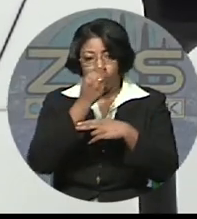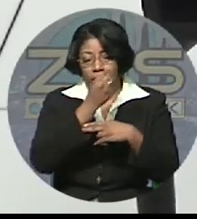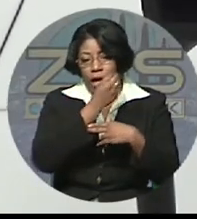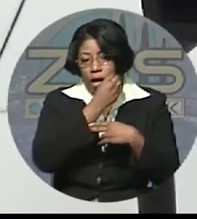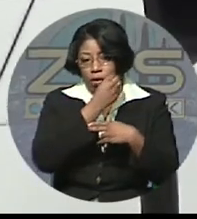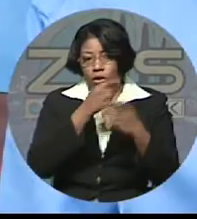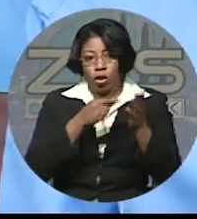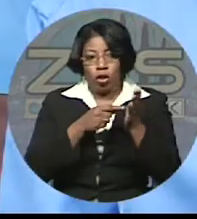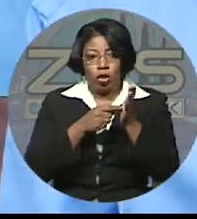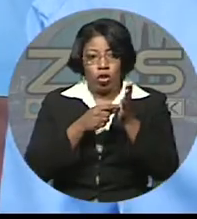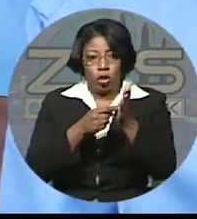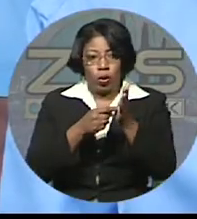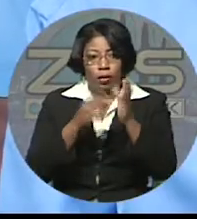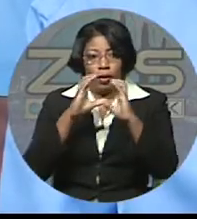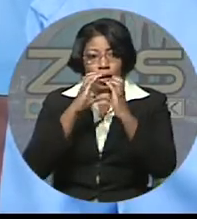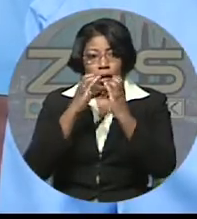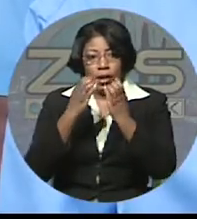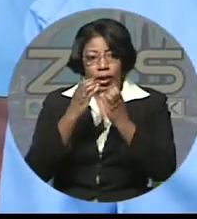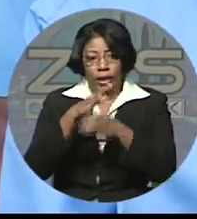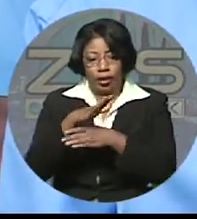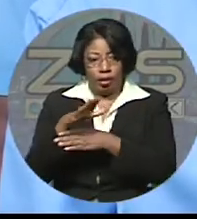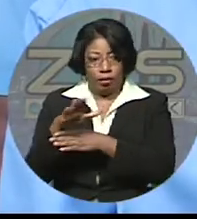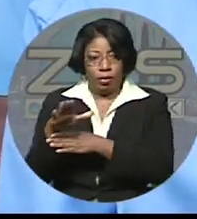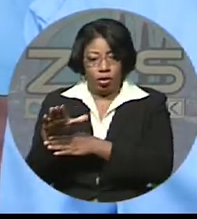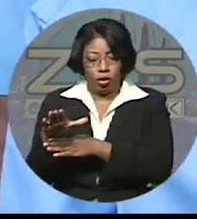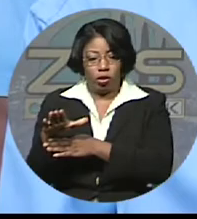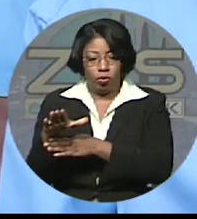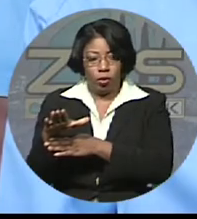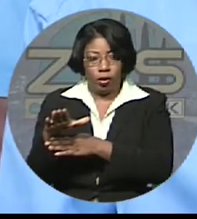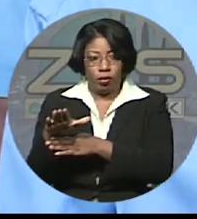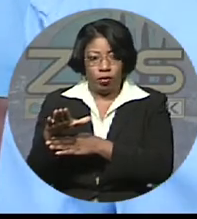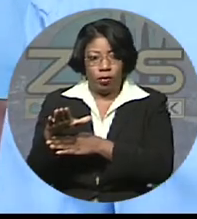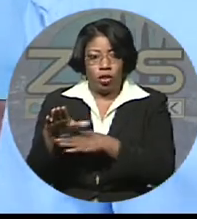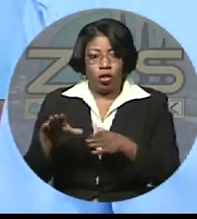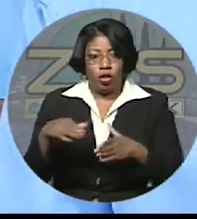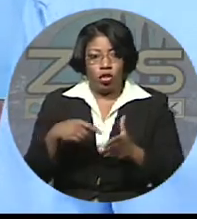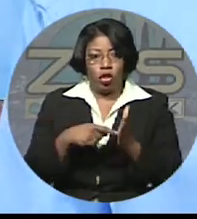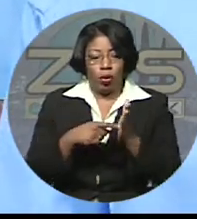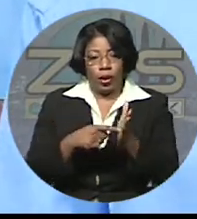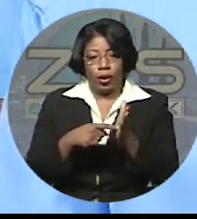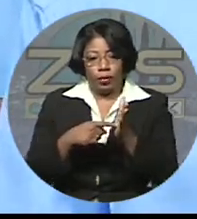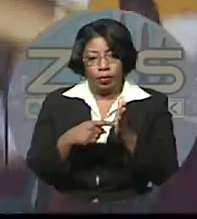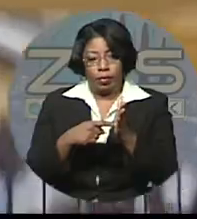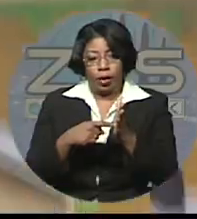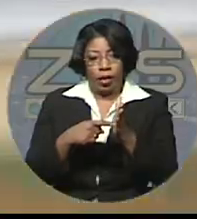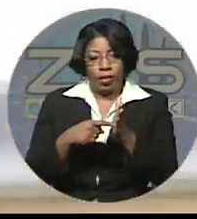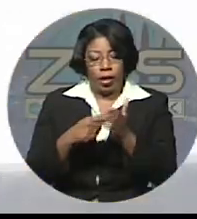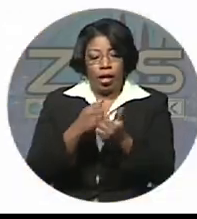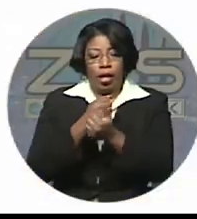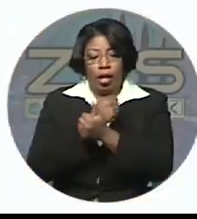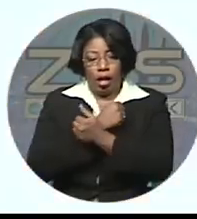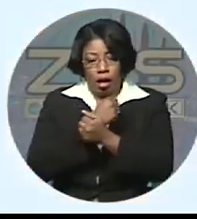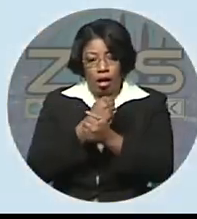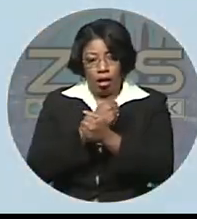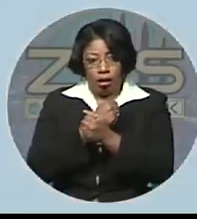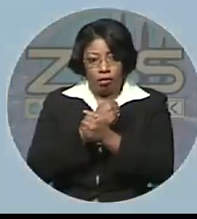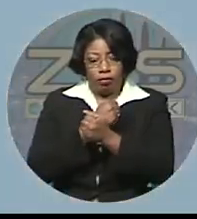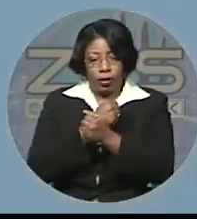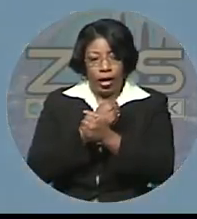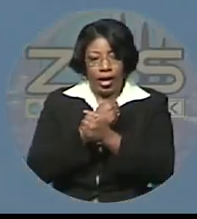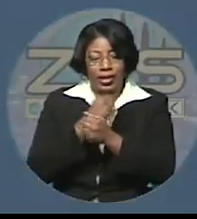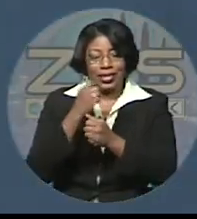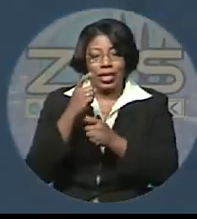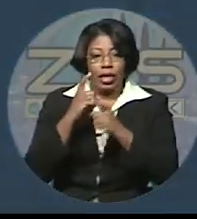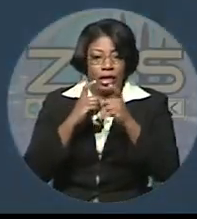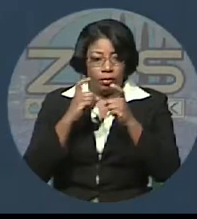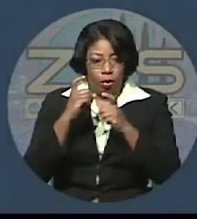classmates' outpouring of love. Students display their talents in songs and poems, releasing balloons in her memory. A